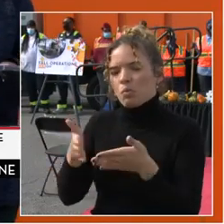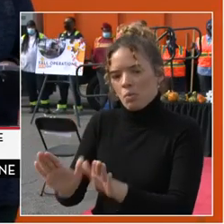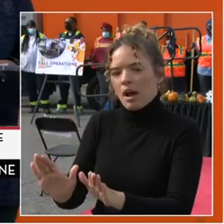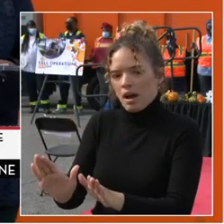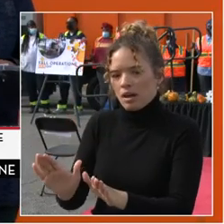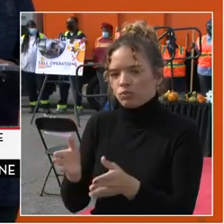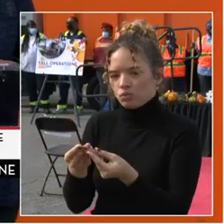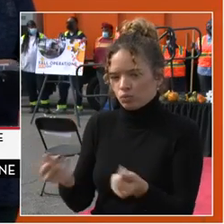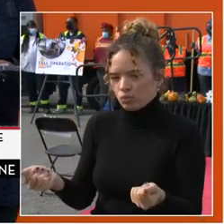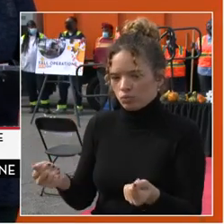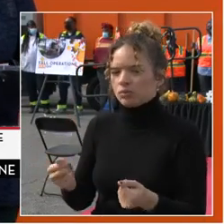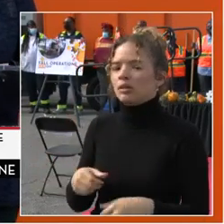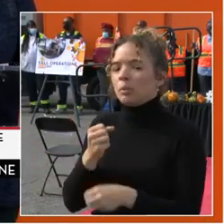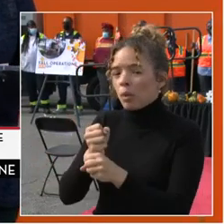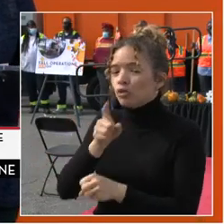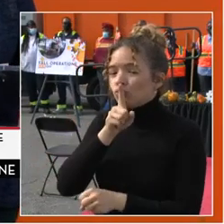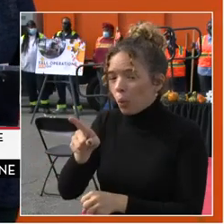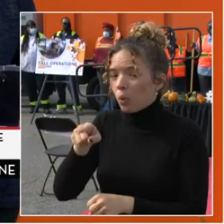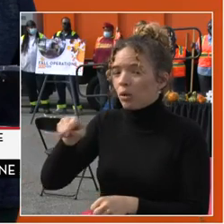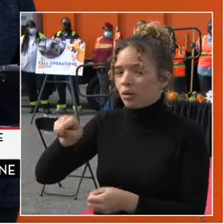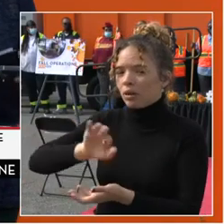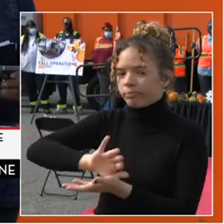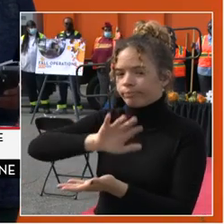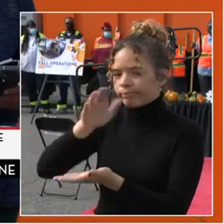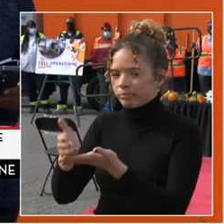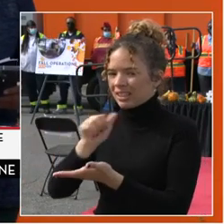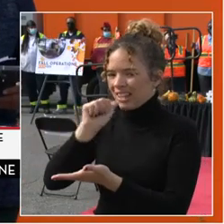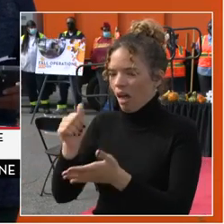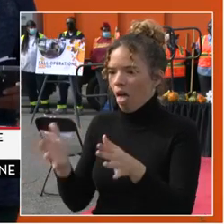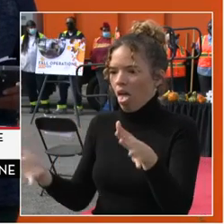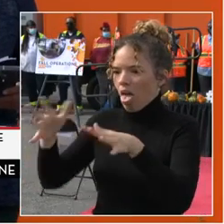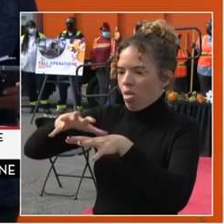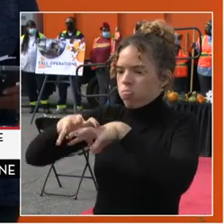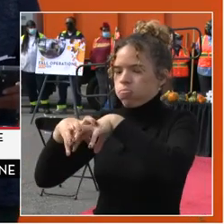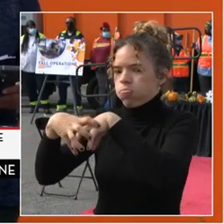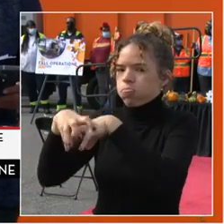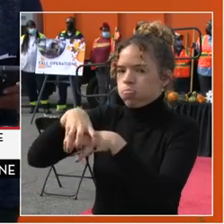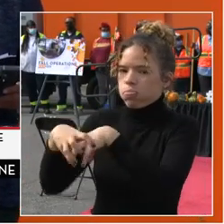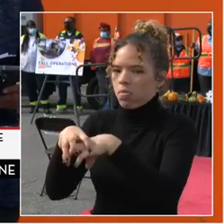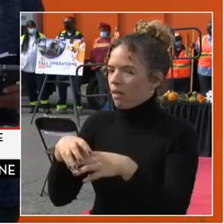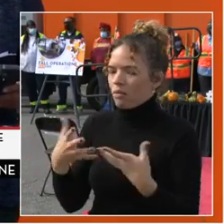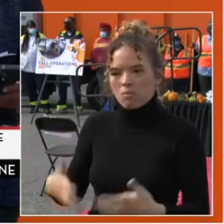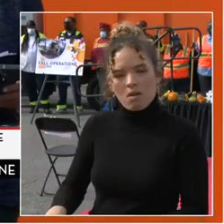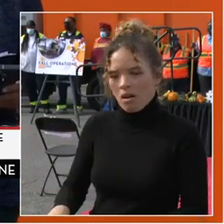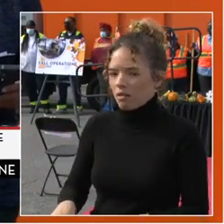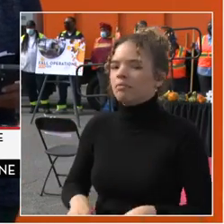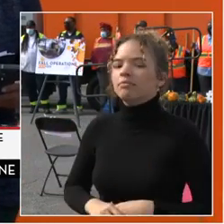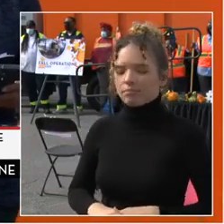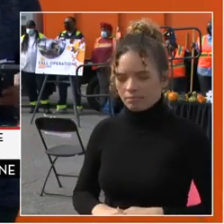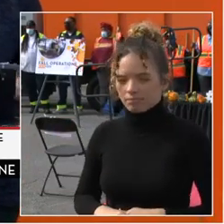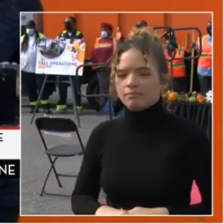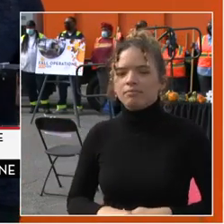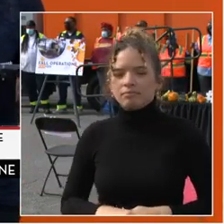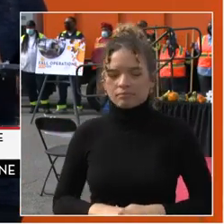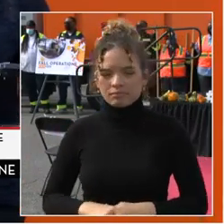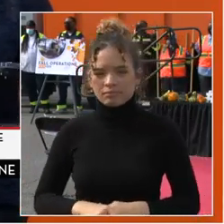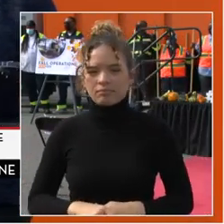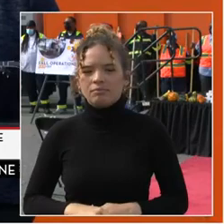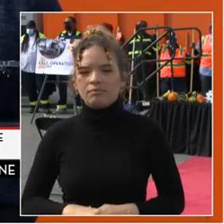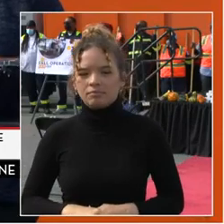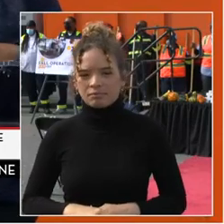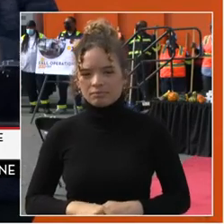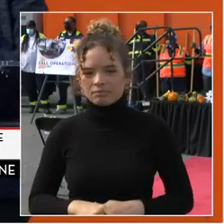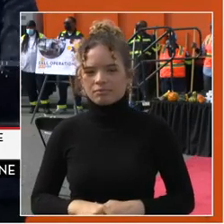cover the drain. Good question. Okay, I had some questions from members